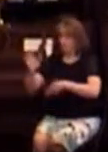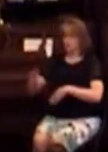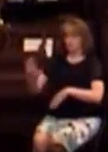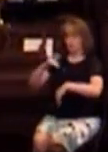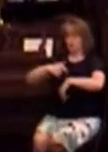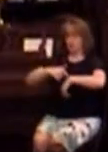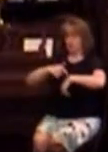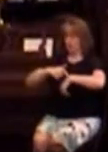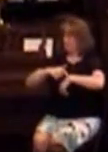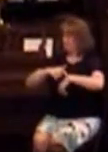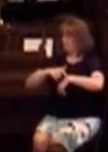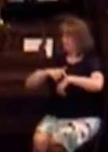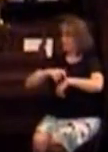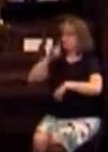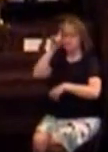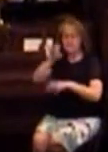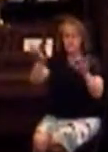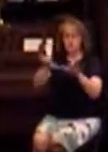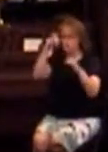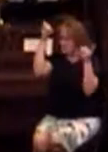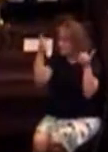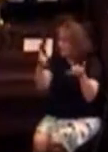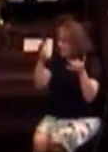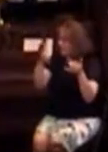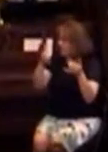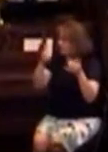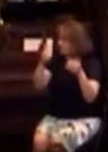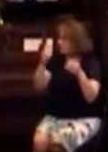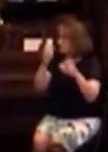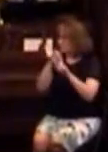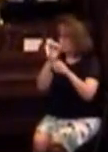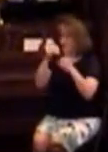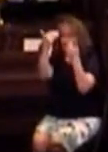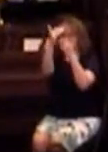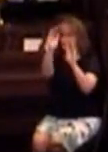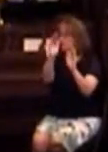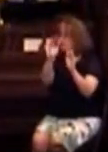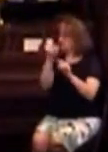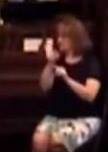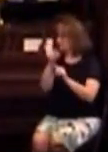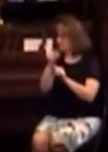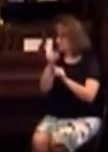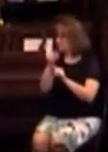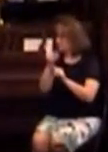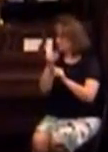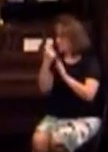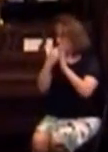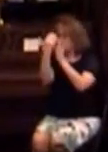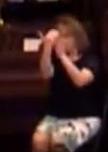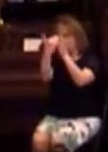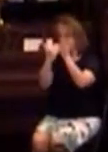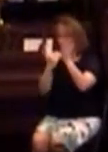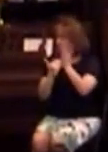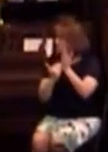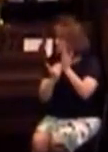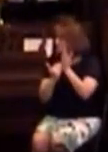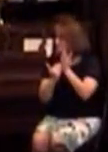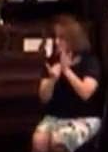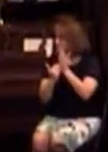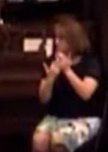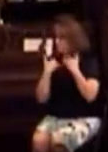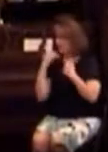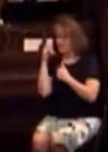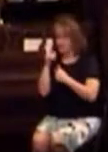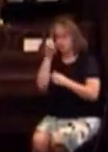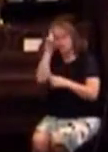quadrant. You got to do it now, and it's really, really, really important. You ever feel like that? The author of the book, Stephen Covey, says,